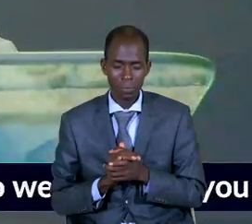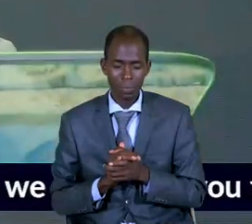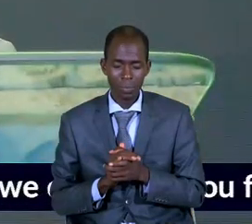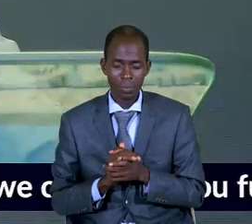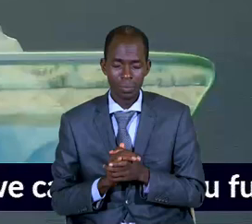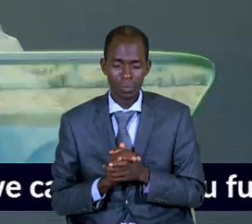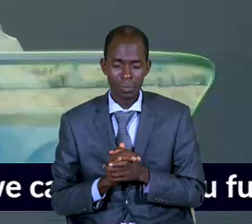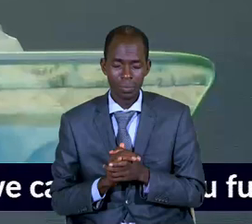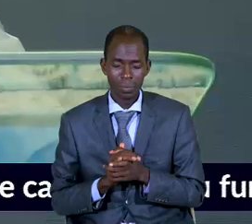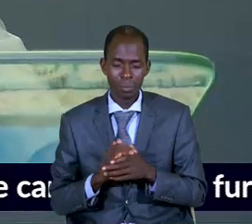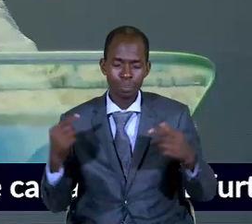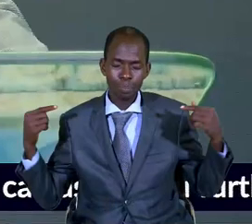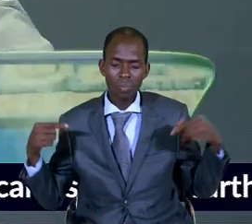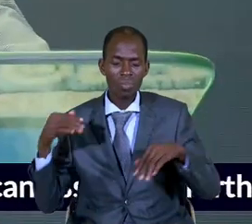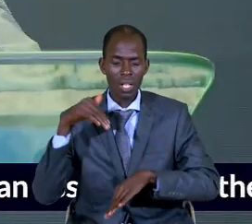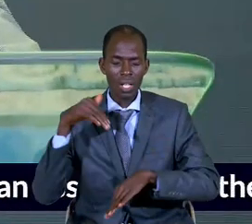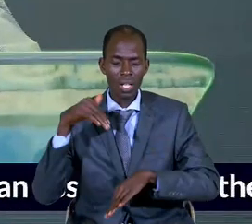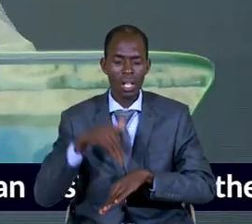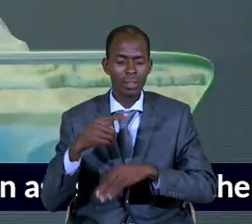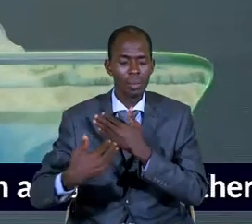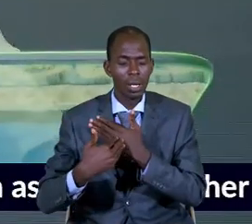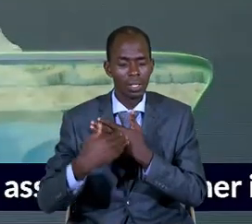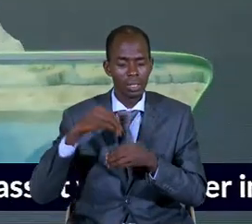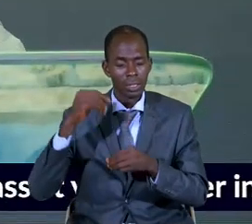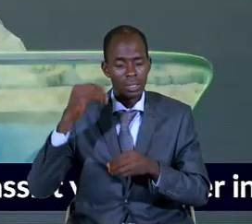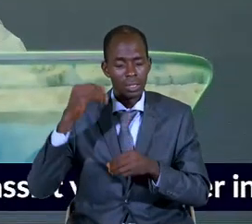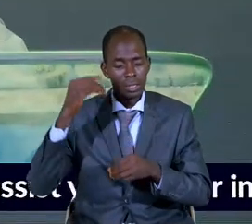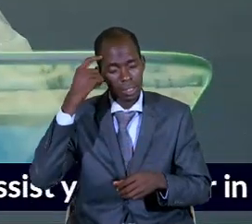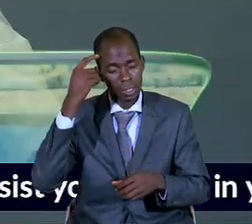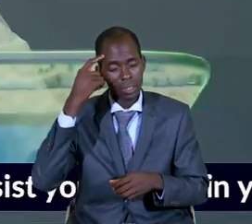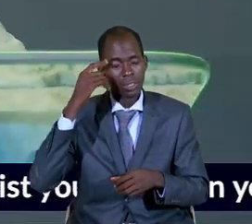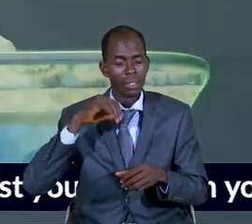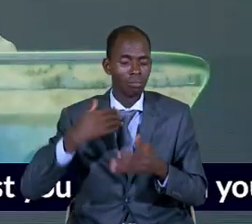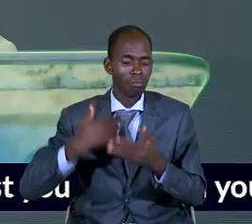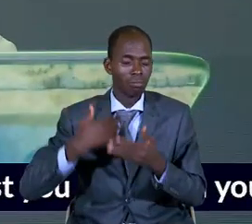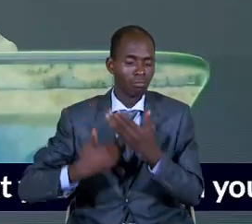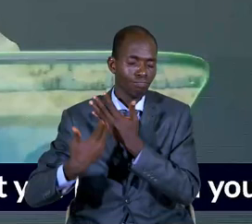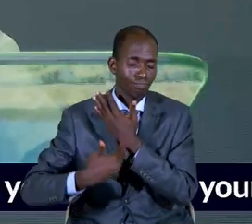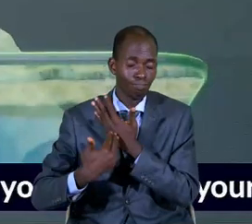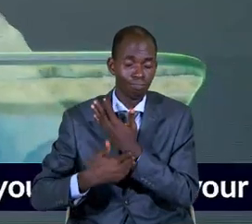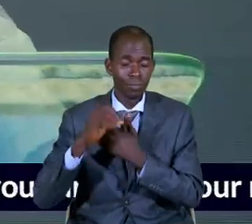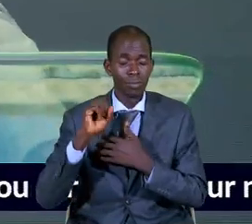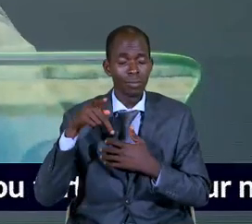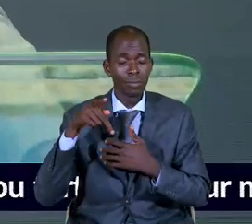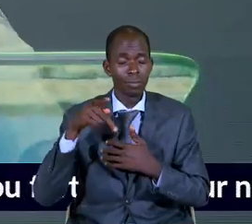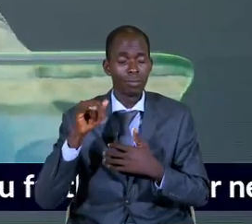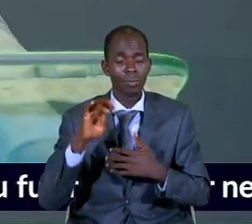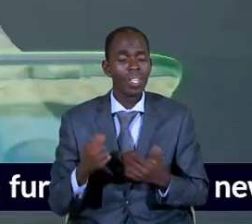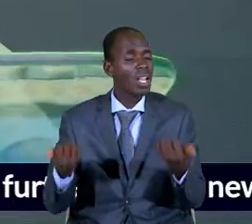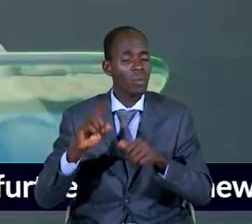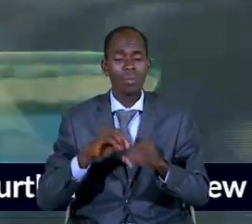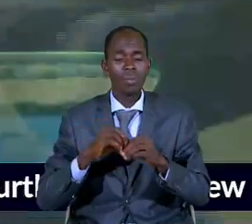Pain at the back, in the head, in the spine, anywhere in the body, be healed